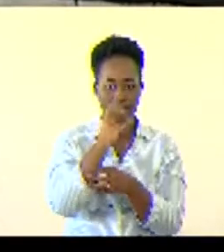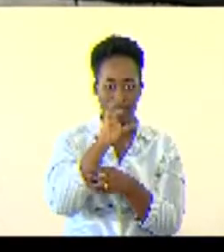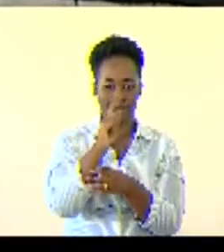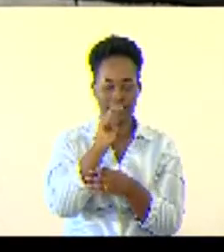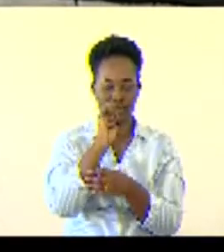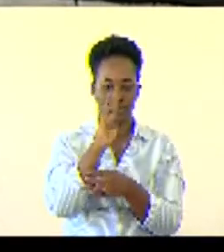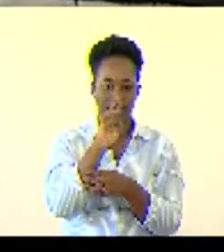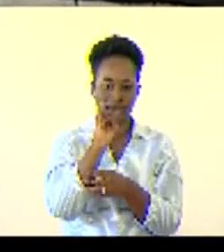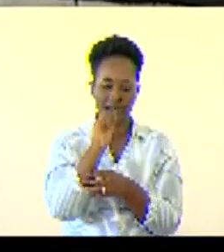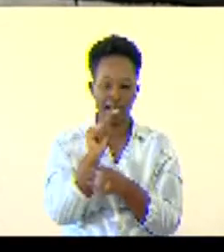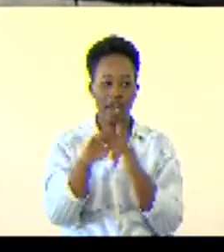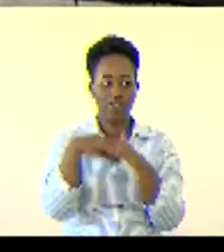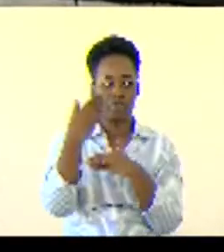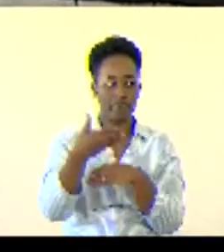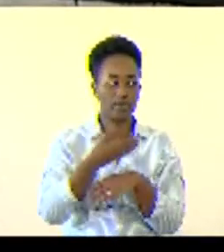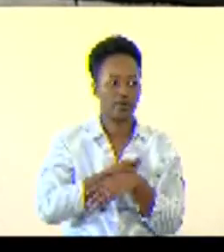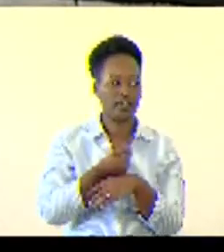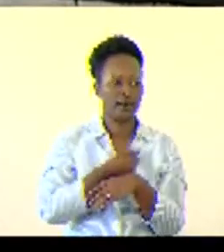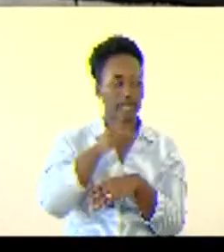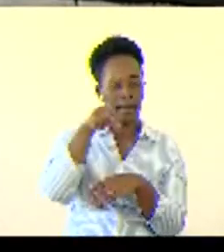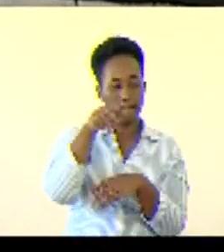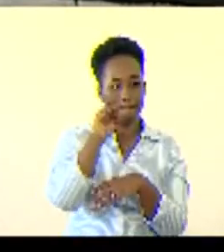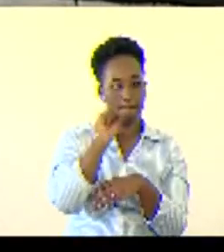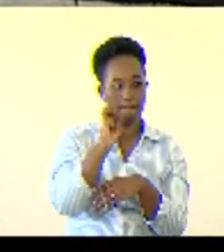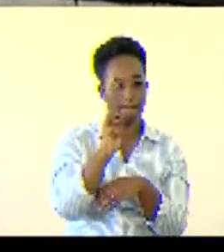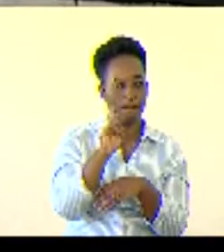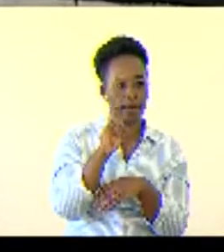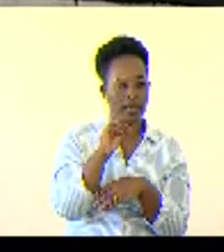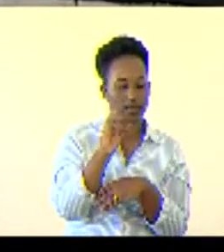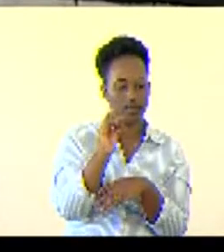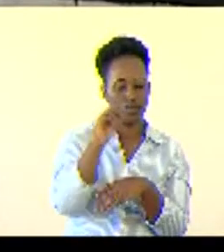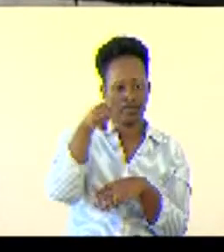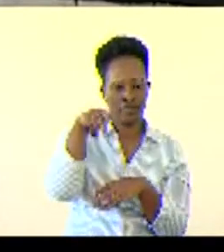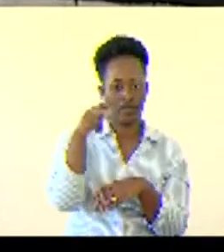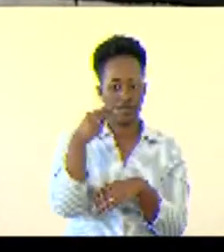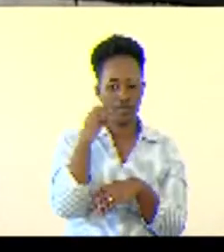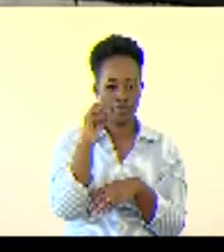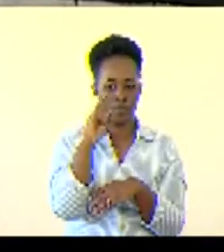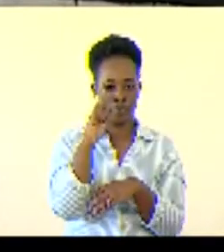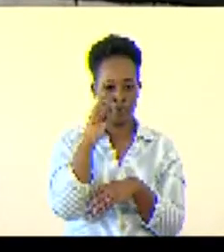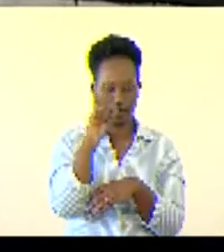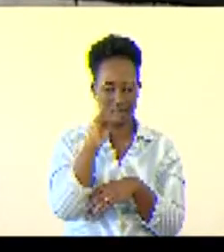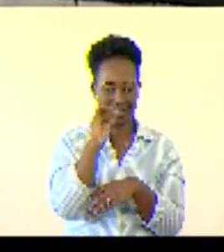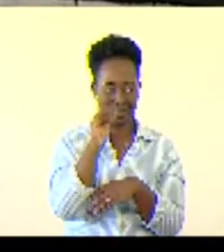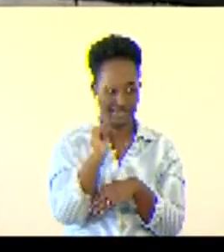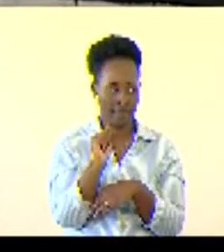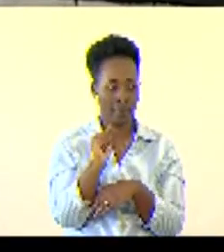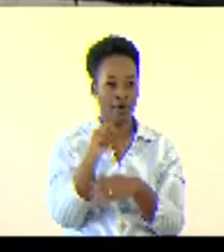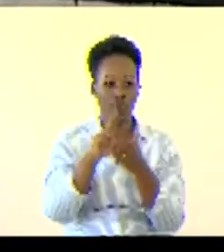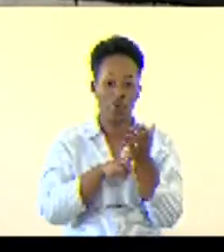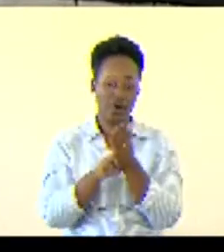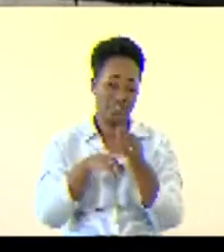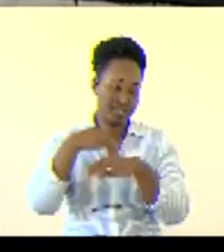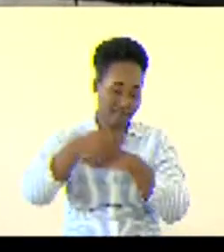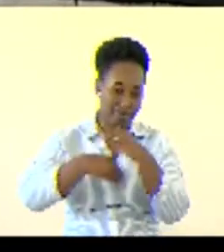we have pseudopodia. As I mentioned, these are armed structures which are responsible to surround using the plasma membrane. They surround